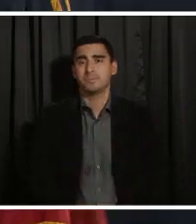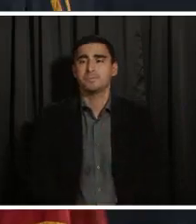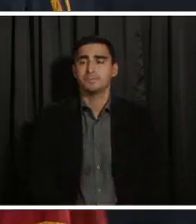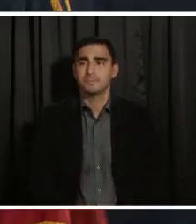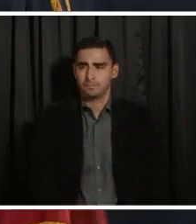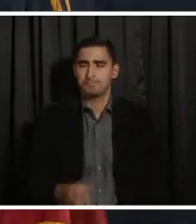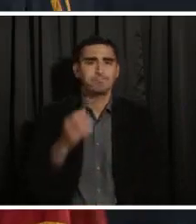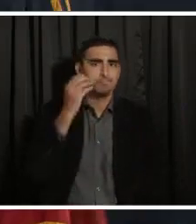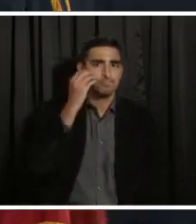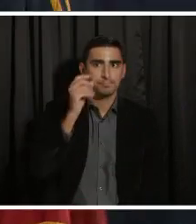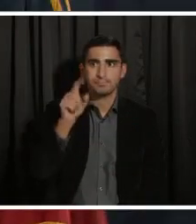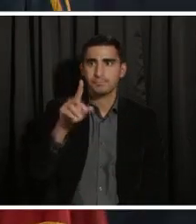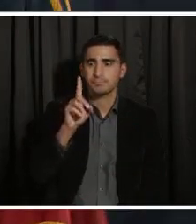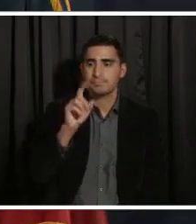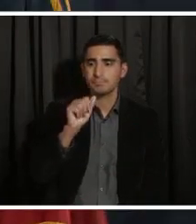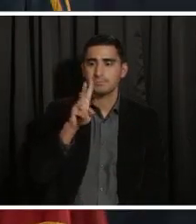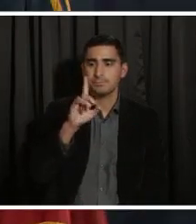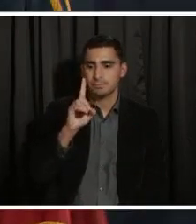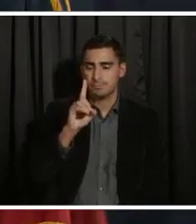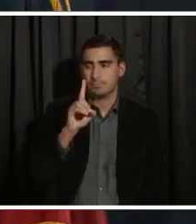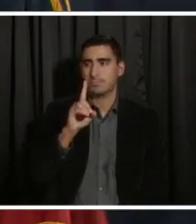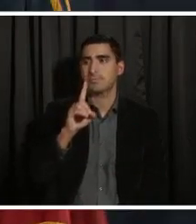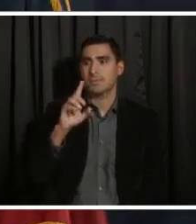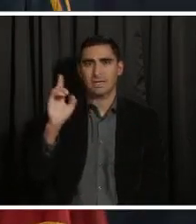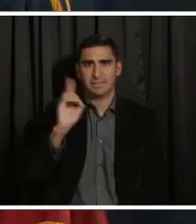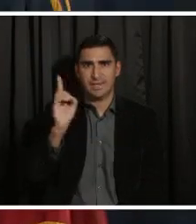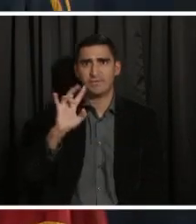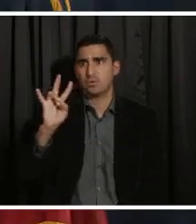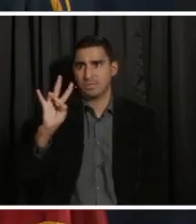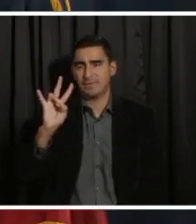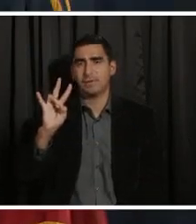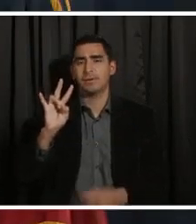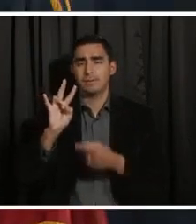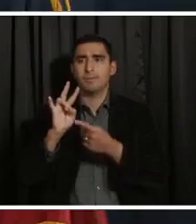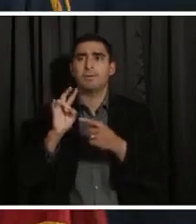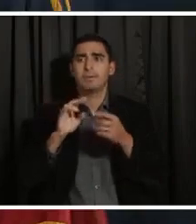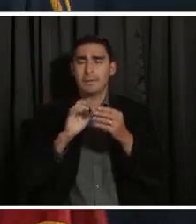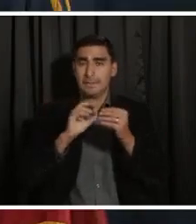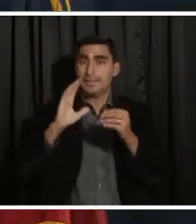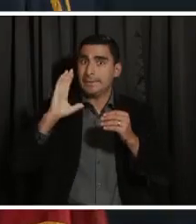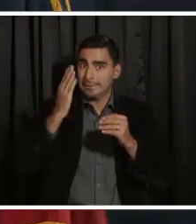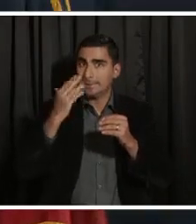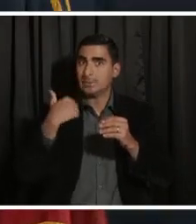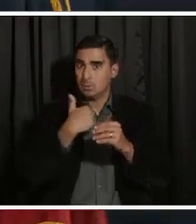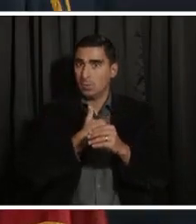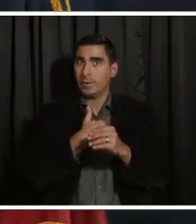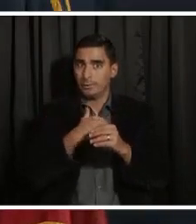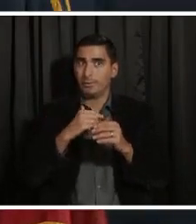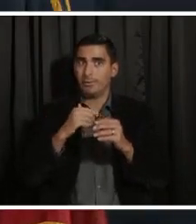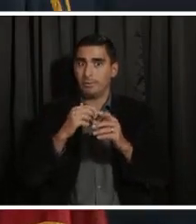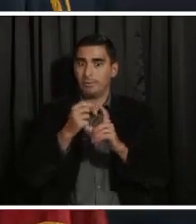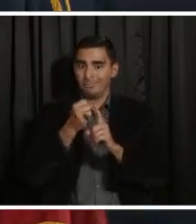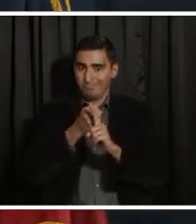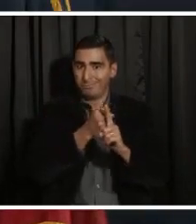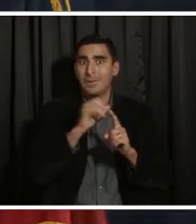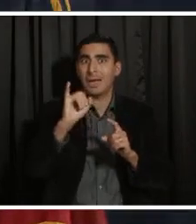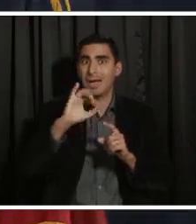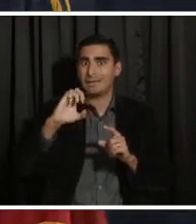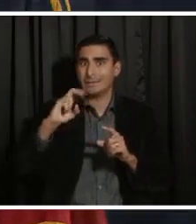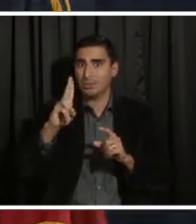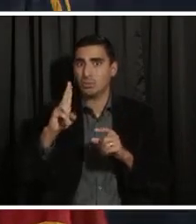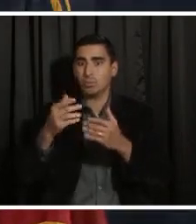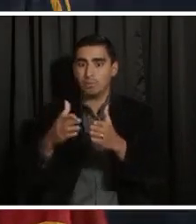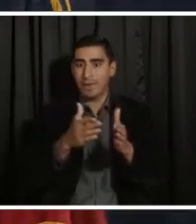Governor, David Clue with Denver 7. It does seem like we're hitting this peak of COVID cases and ICU beds being taken